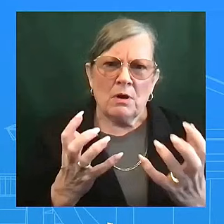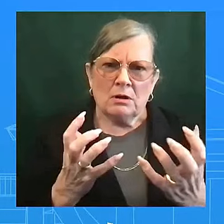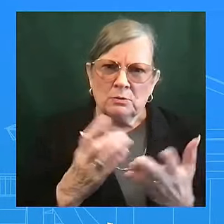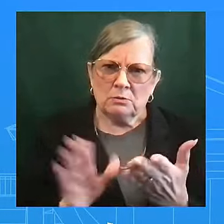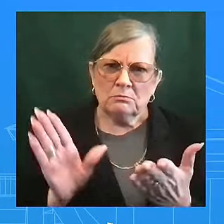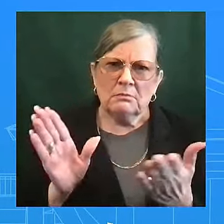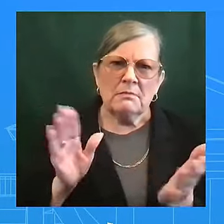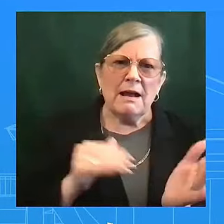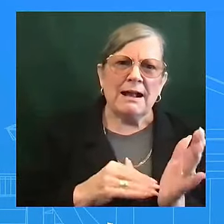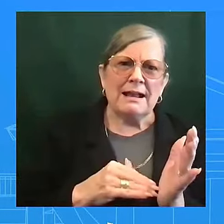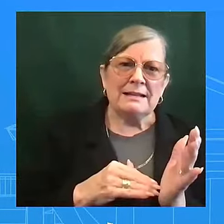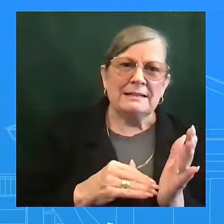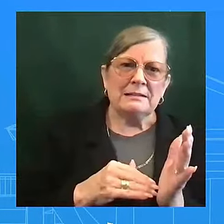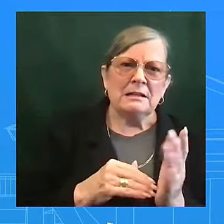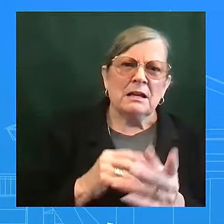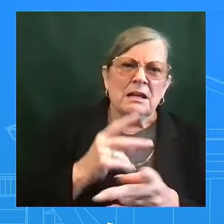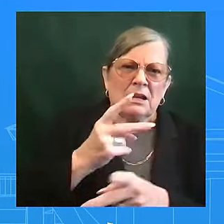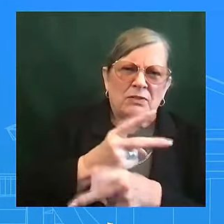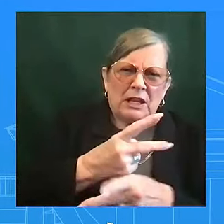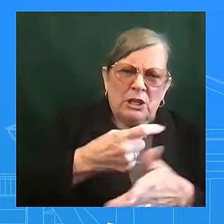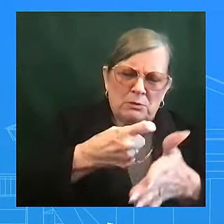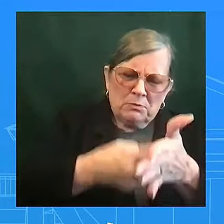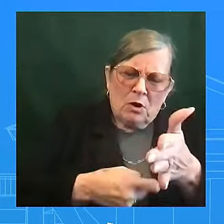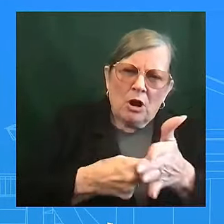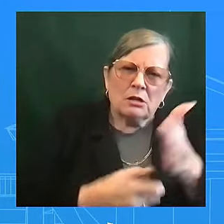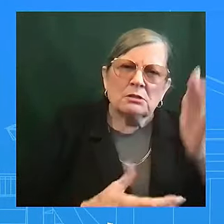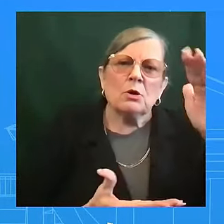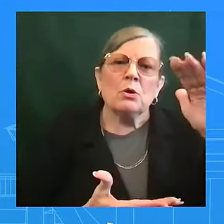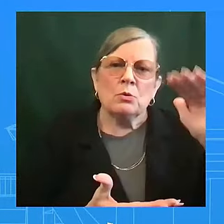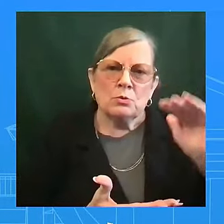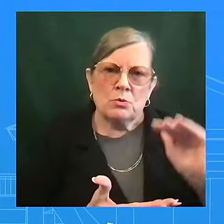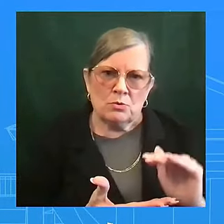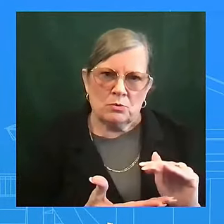pharmaceutical drugs and also energy bills, right? That's two really big part of the